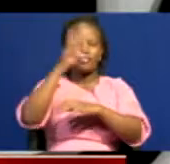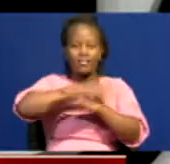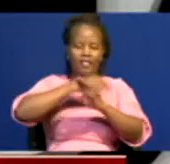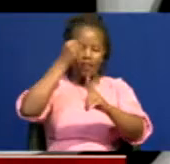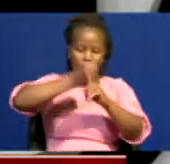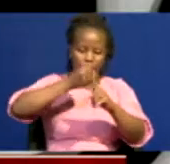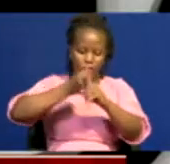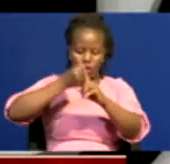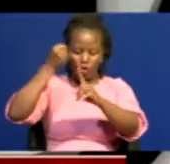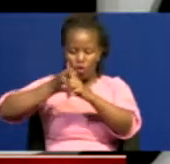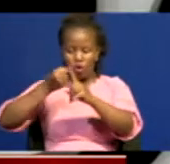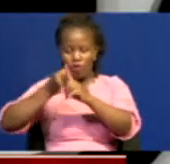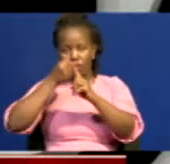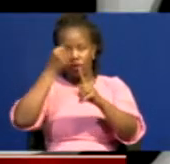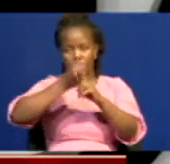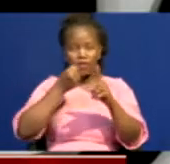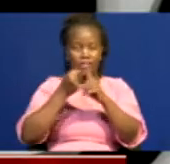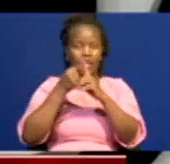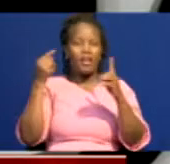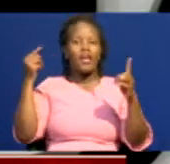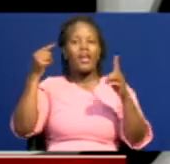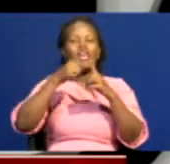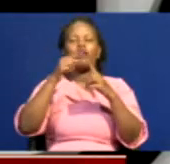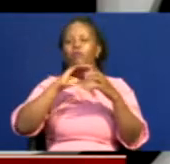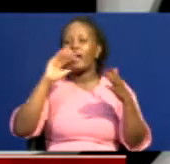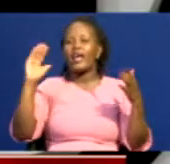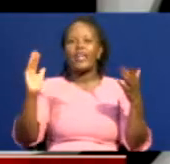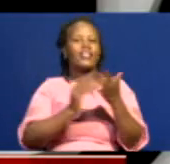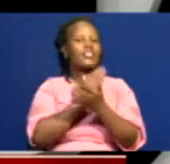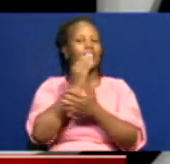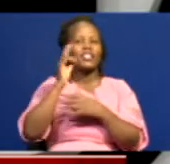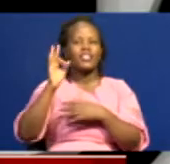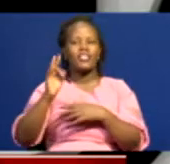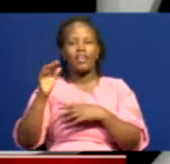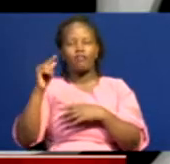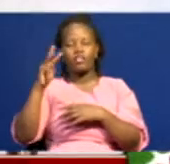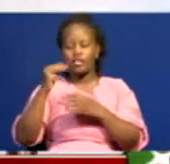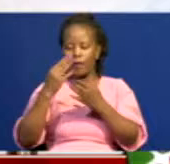geared towards eradicating FGM by 2030.